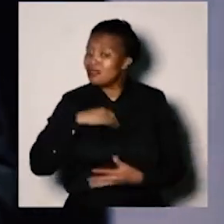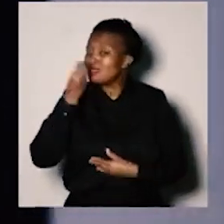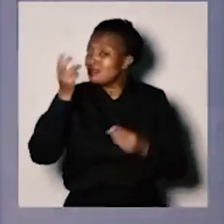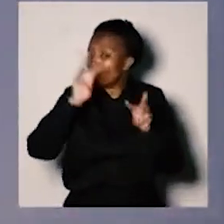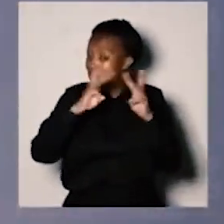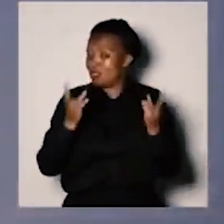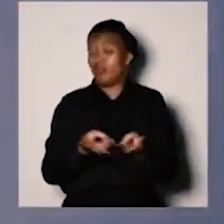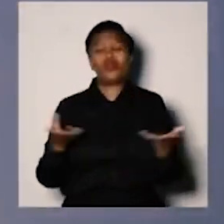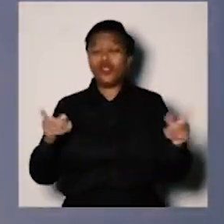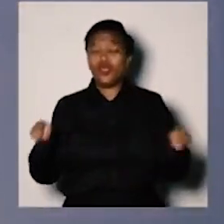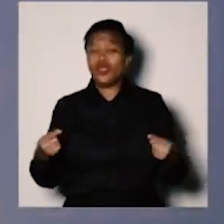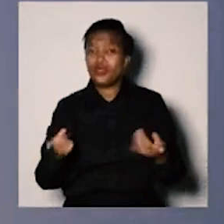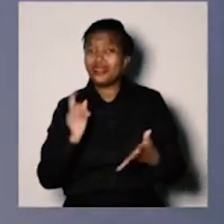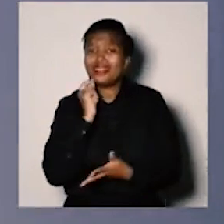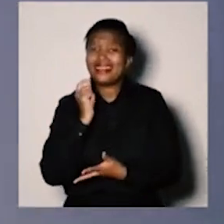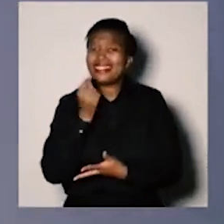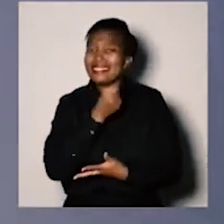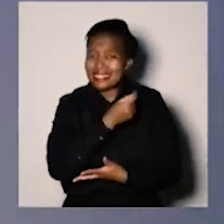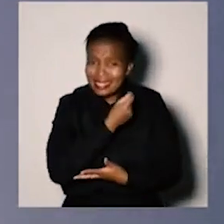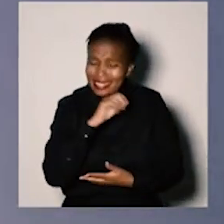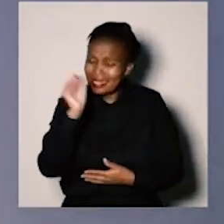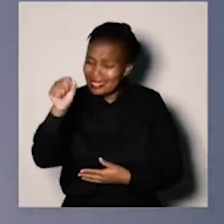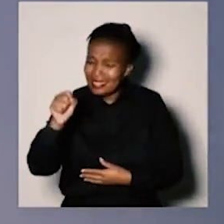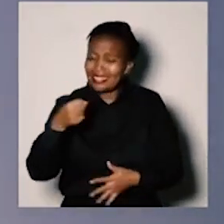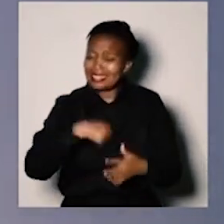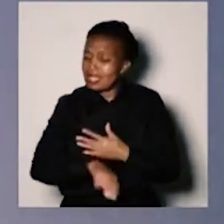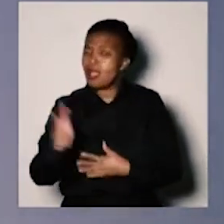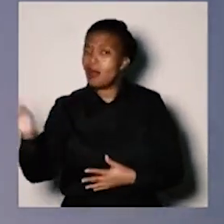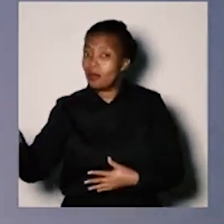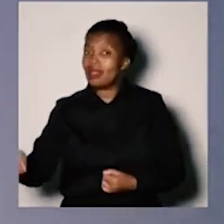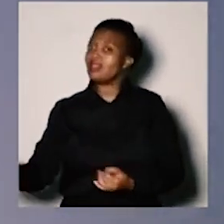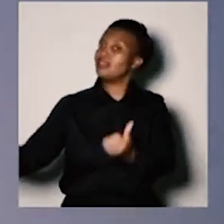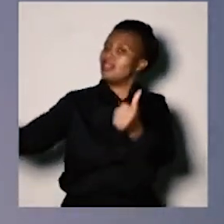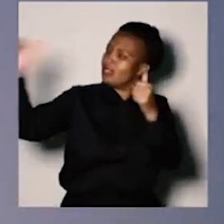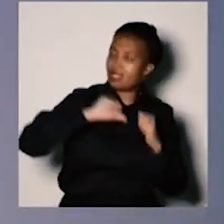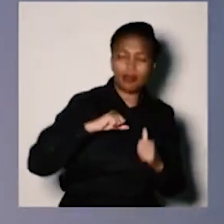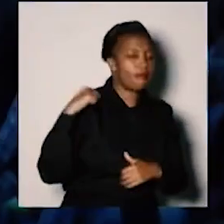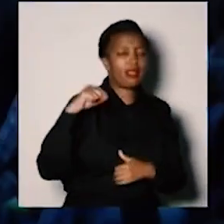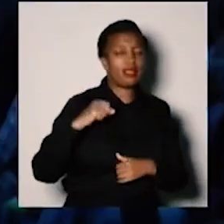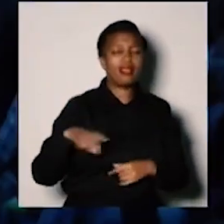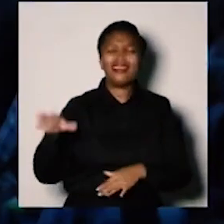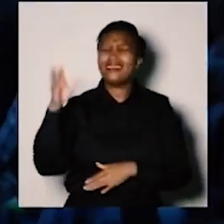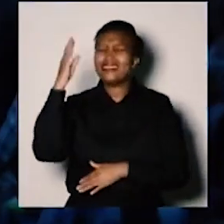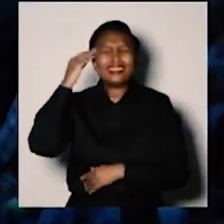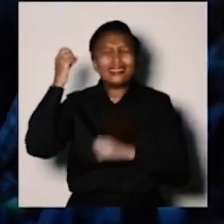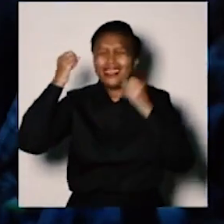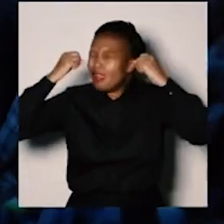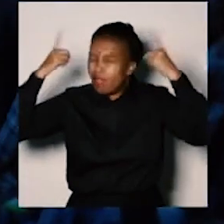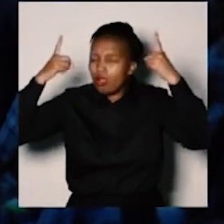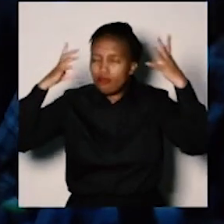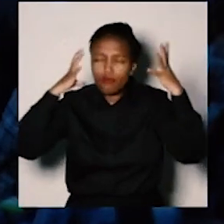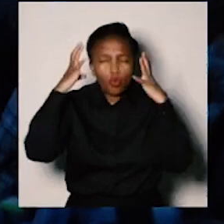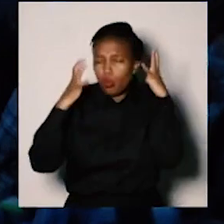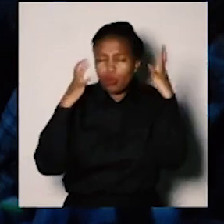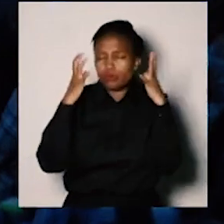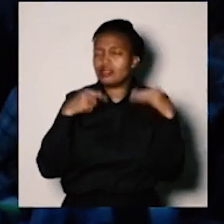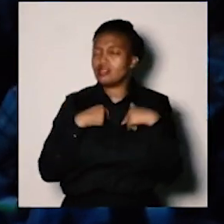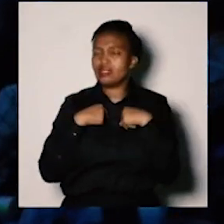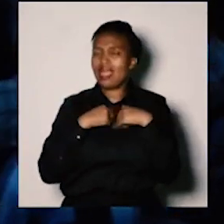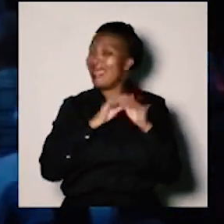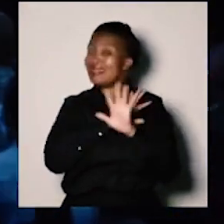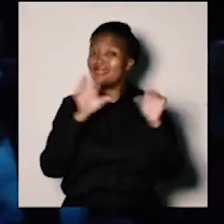You can't say if a police rakta kota kuta. They don't know what happened to them. I didn't know what happened to